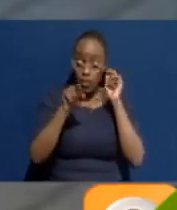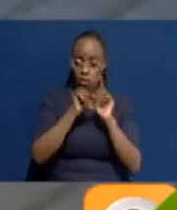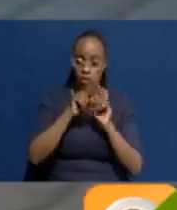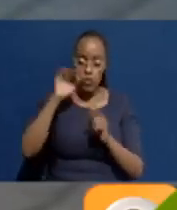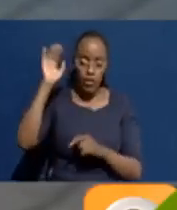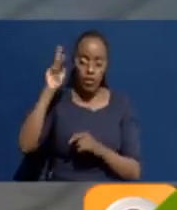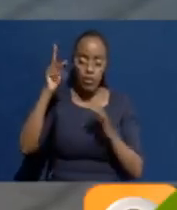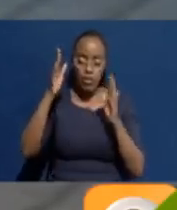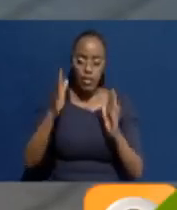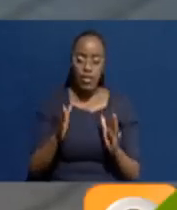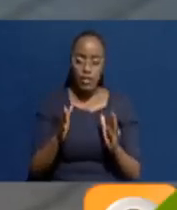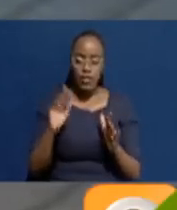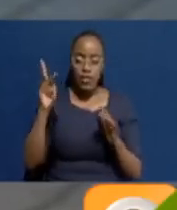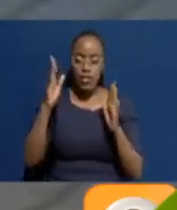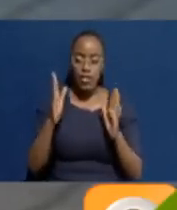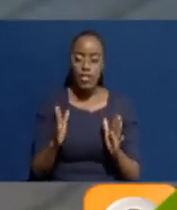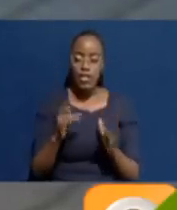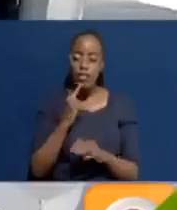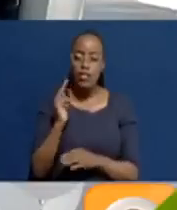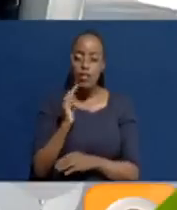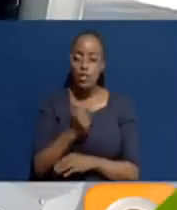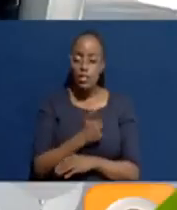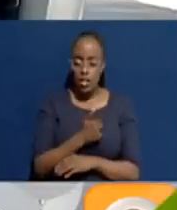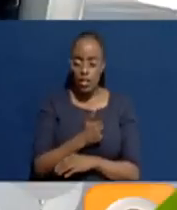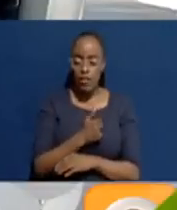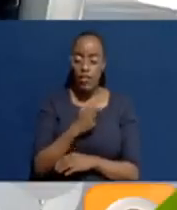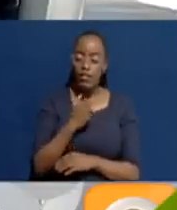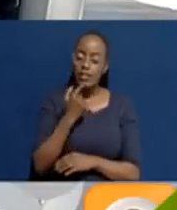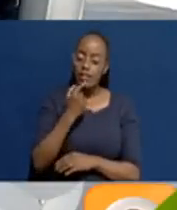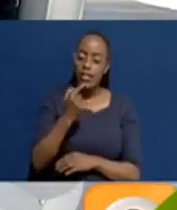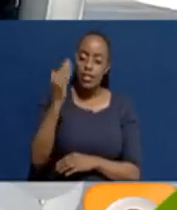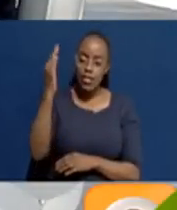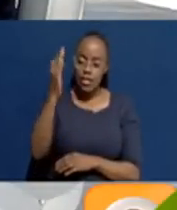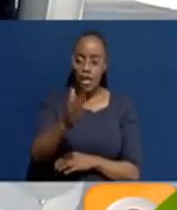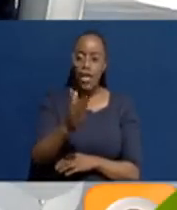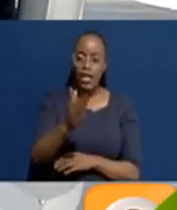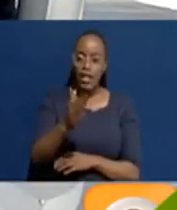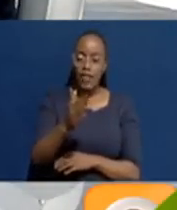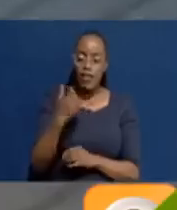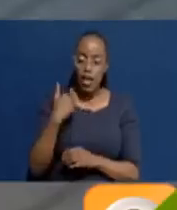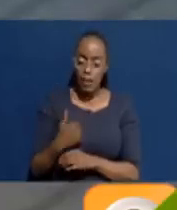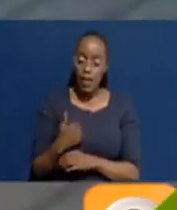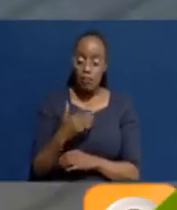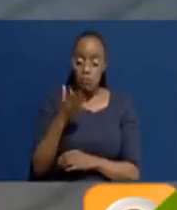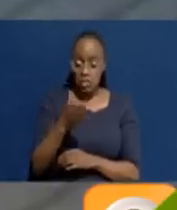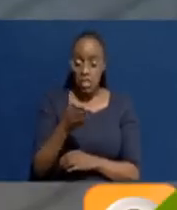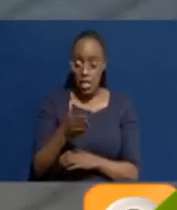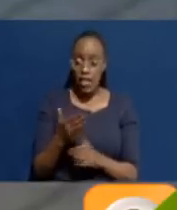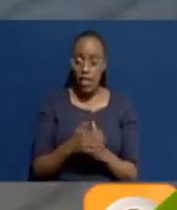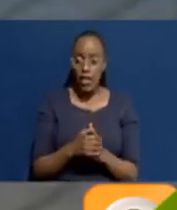Kenyans. And Kenyans told us to our faces. And I sat there hours on end and told us, come on.